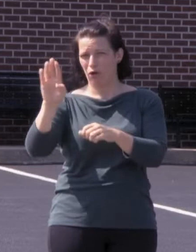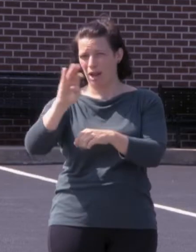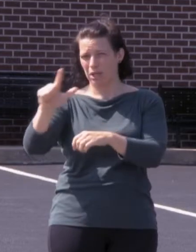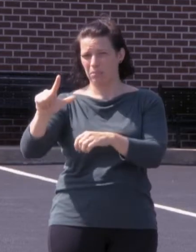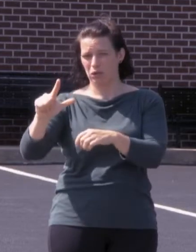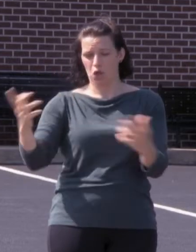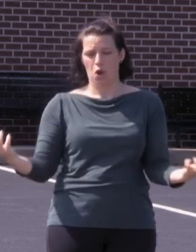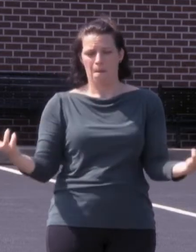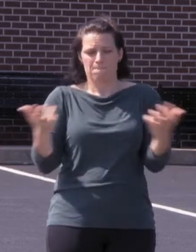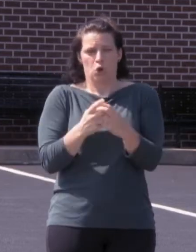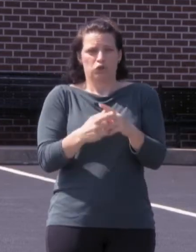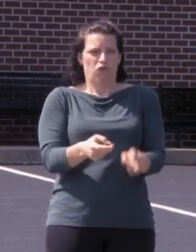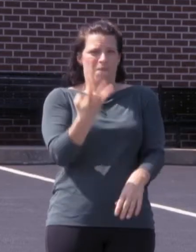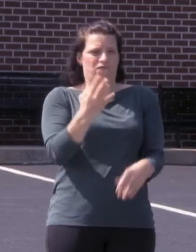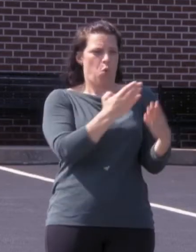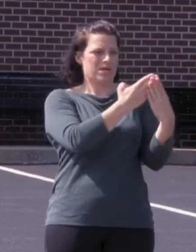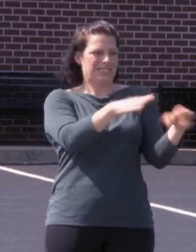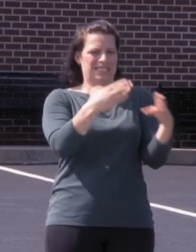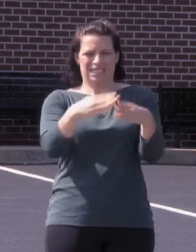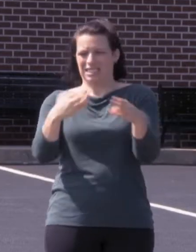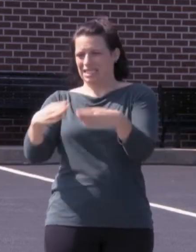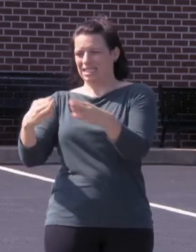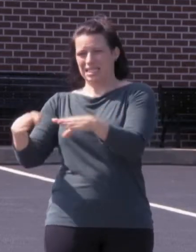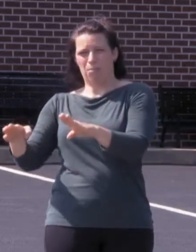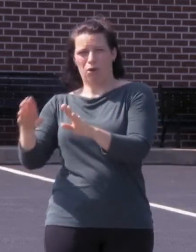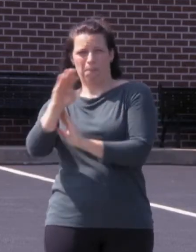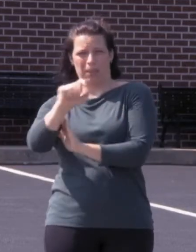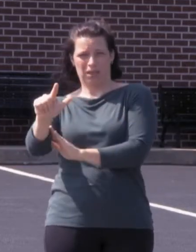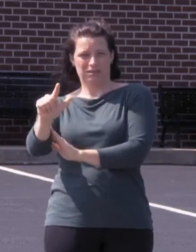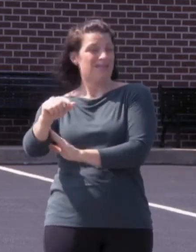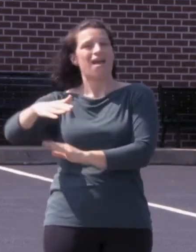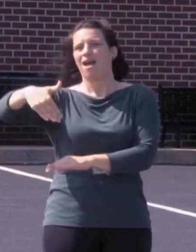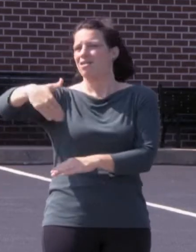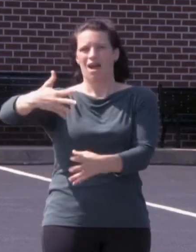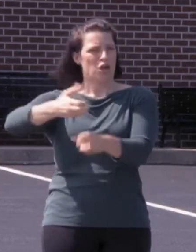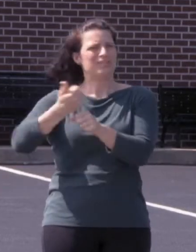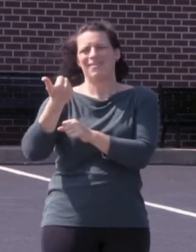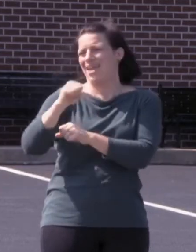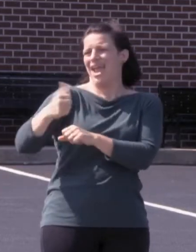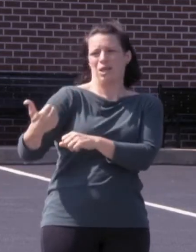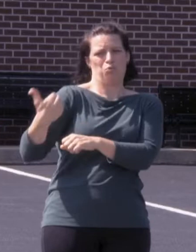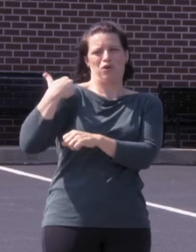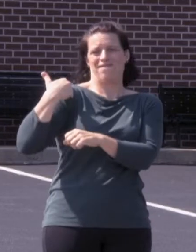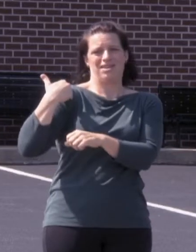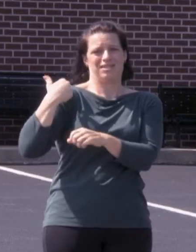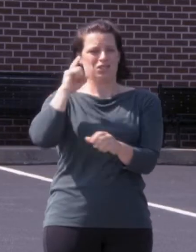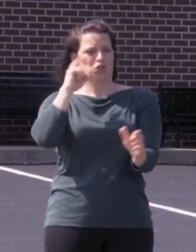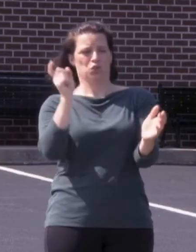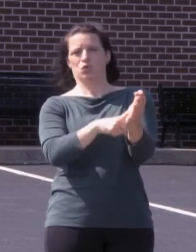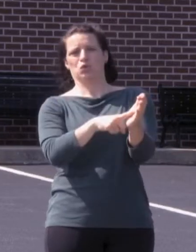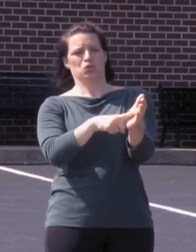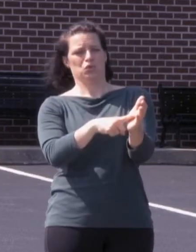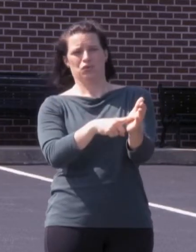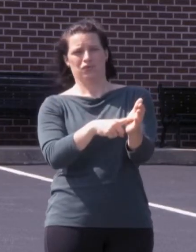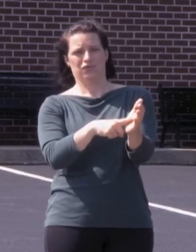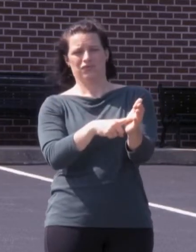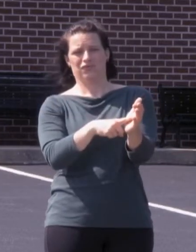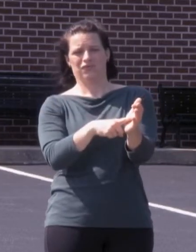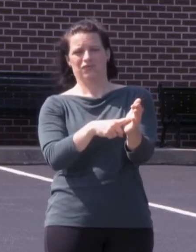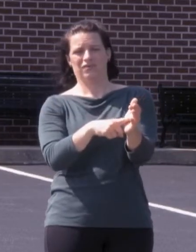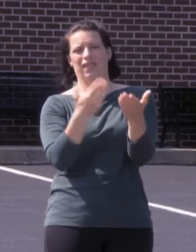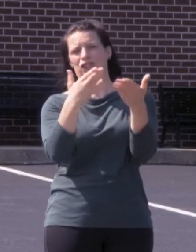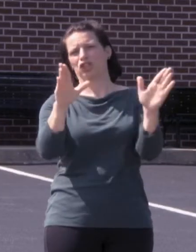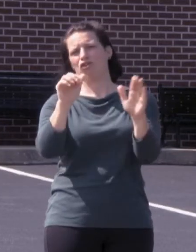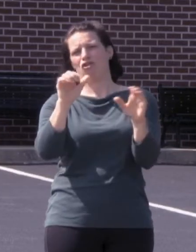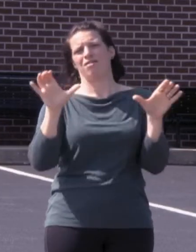from 4 separate pieces of legislation that had not received any previous attention in the General